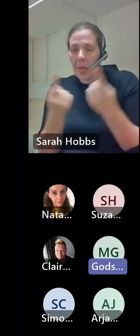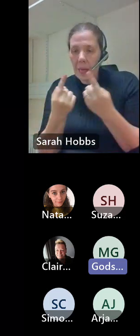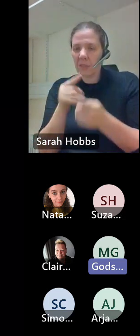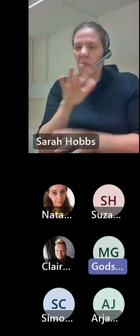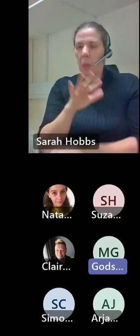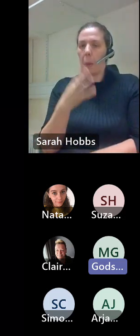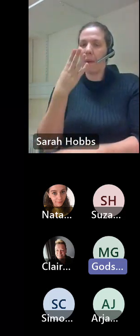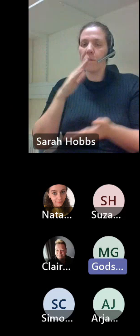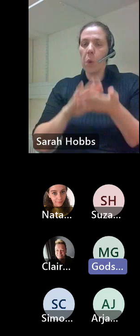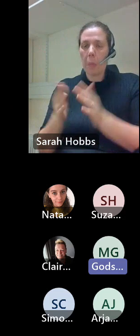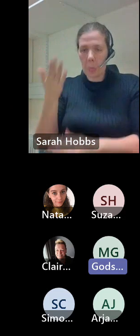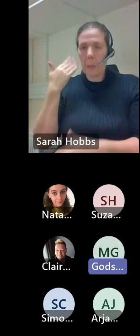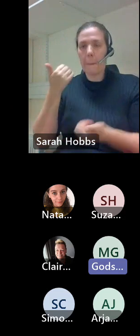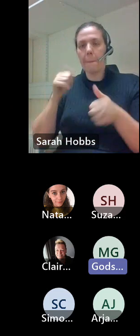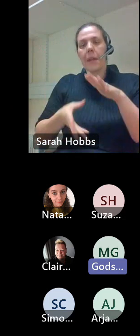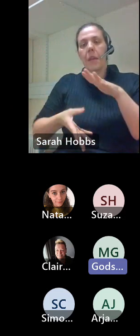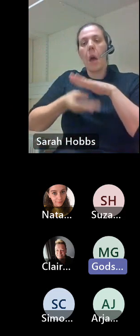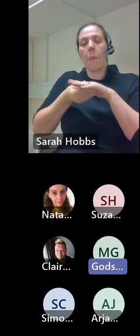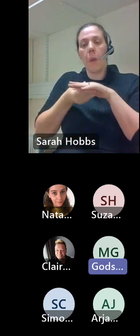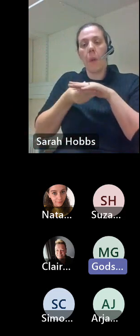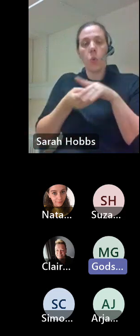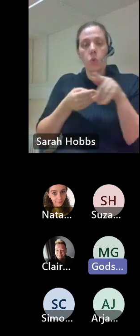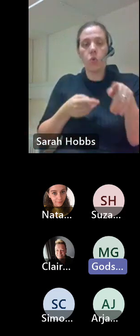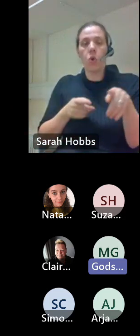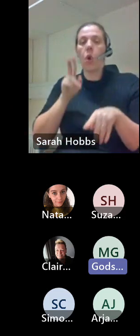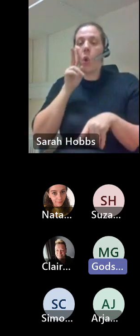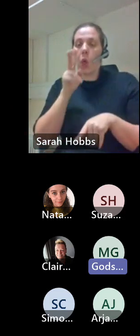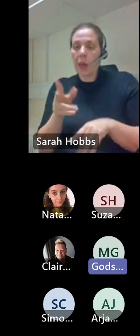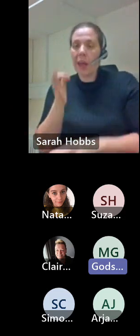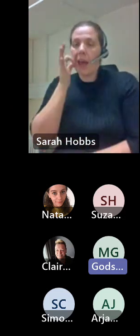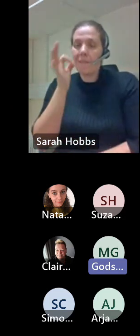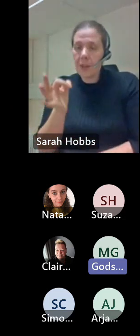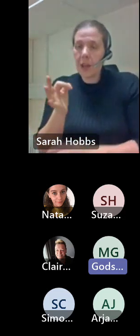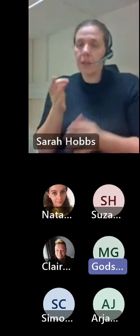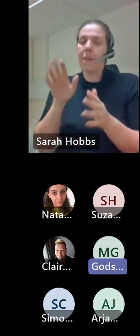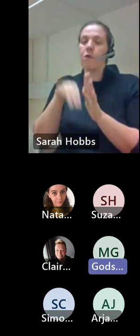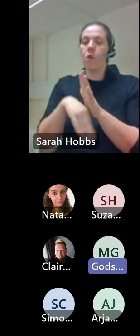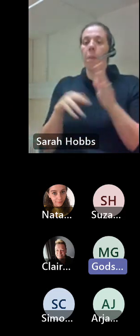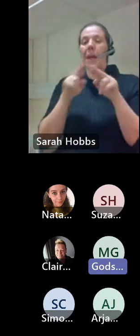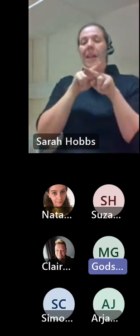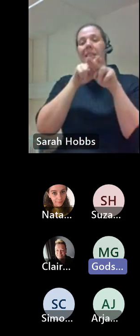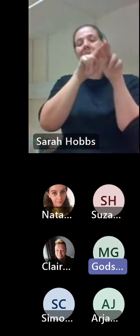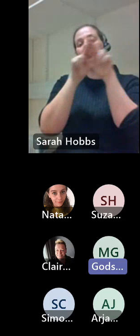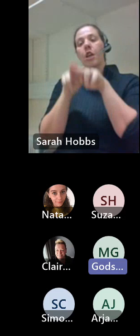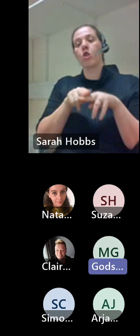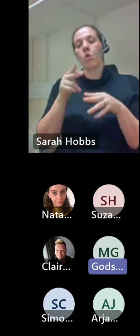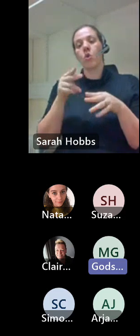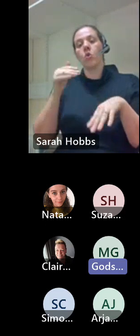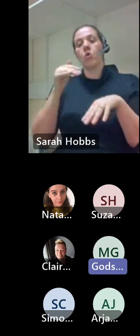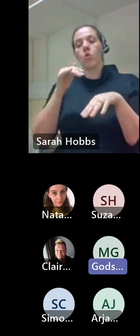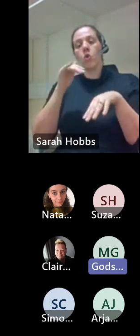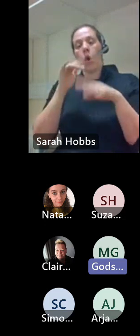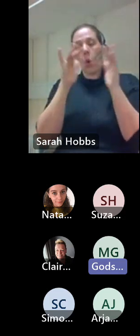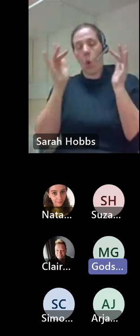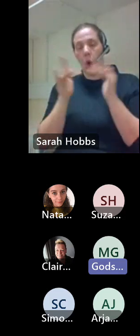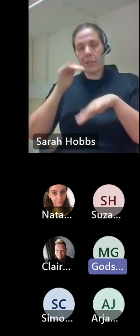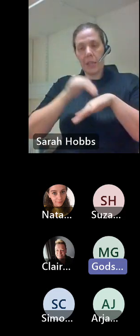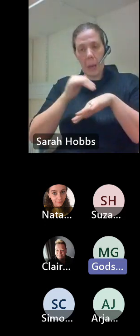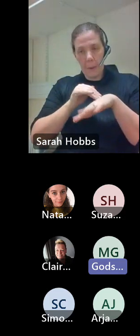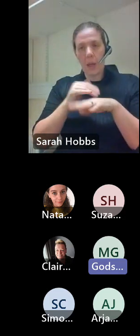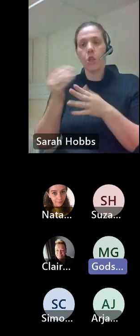ago. You can look to get alerts on advices from the National Cyber Security Centre. Thames Valley, like all police forces, have their own alert